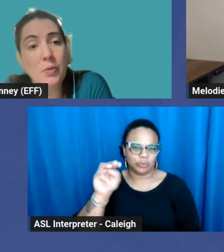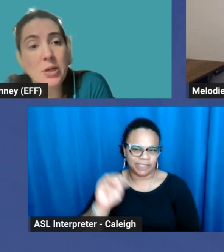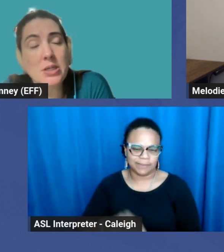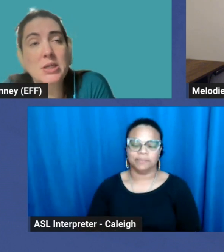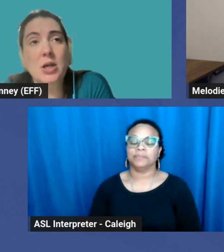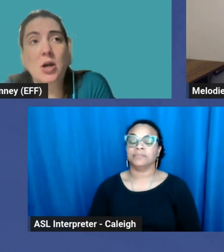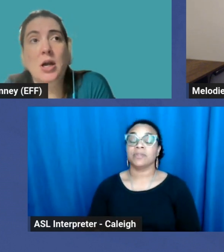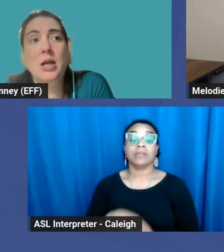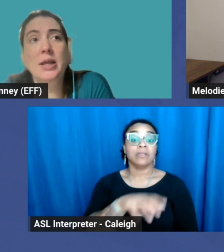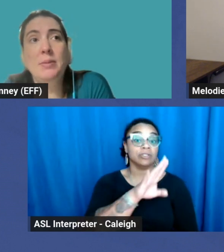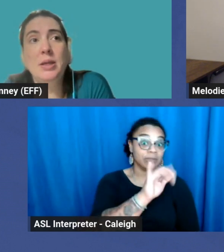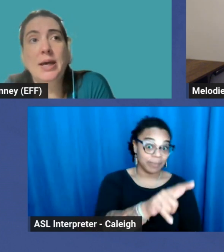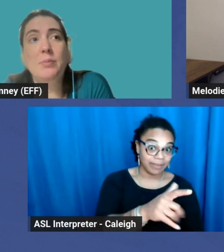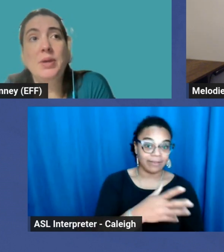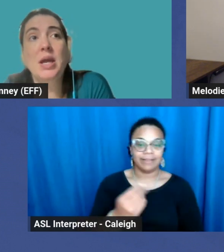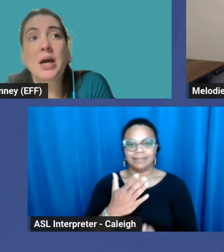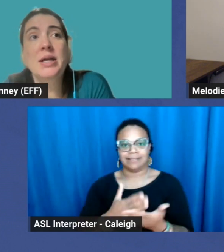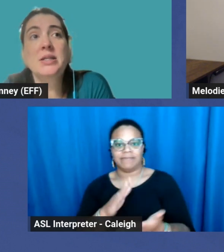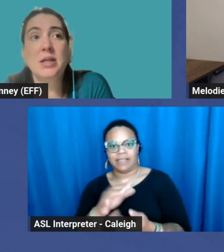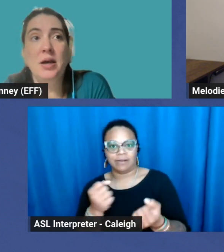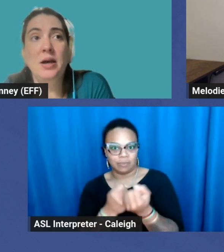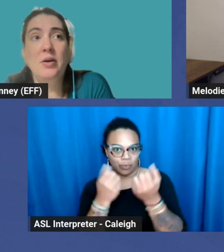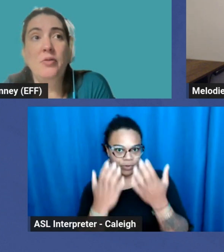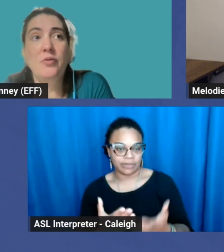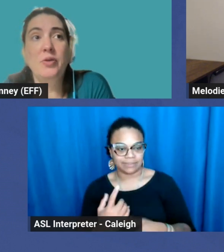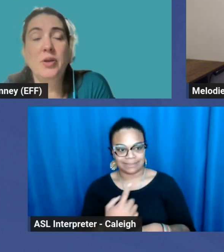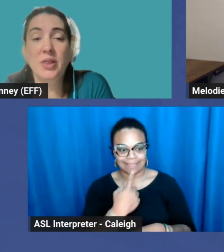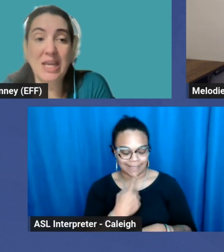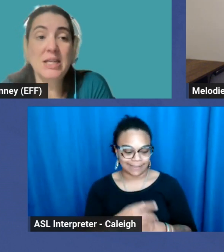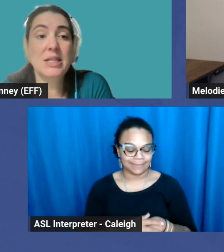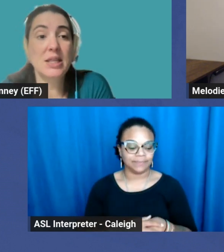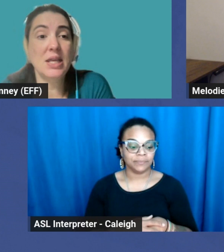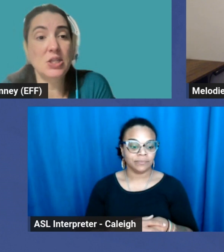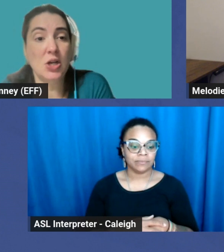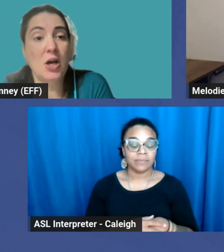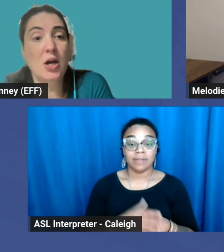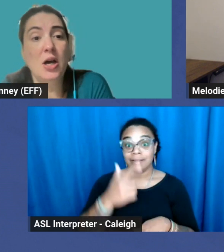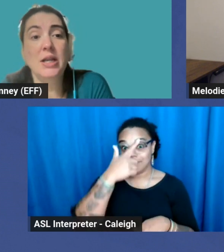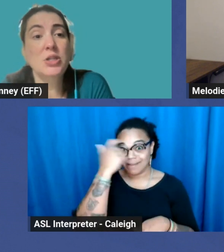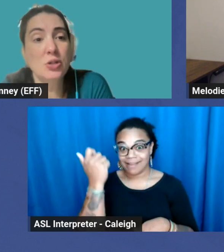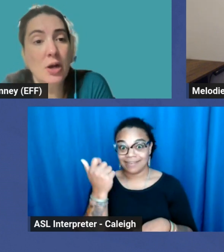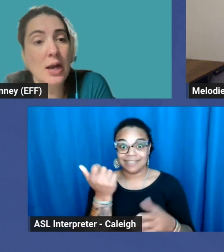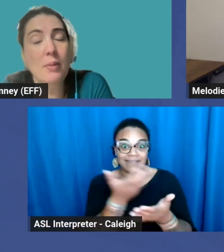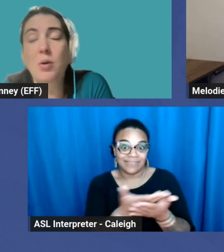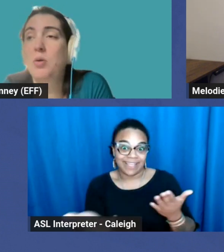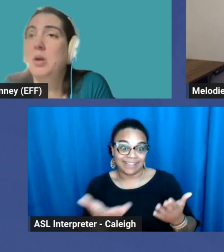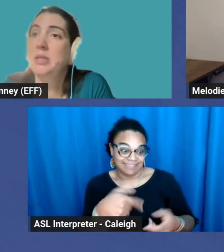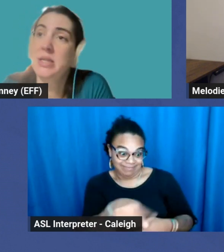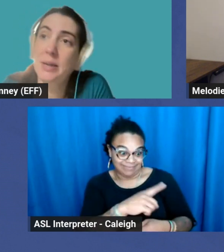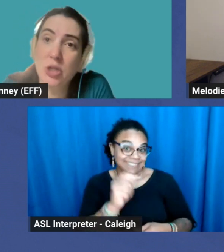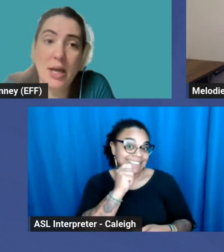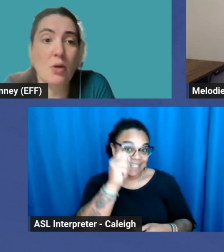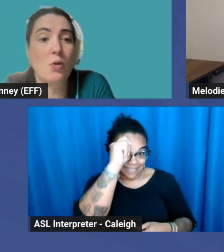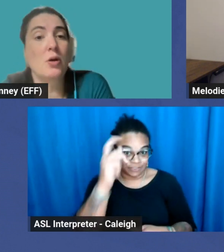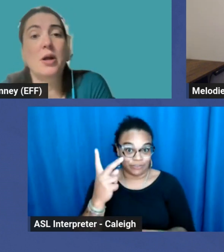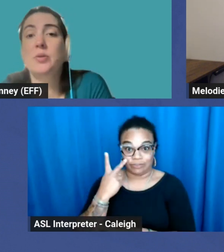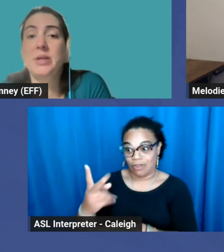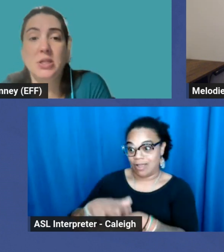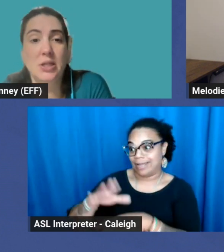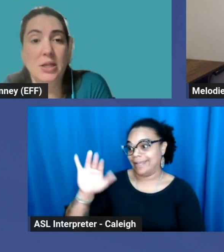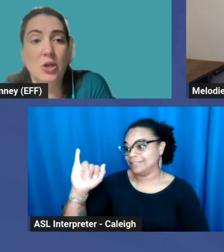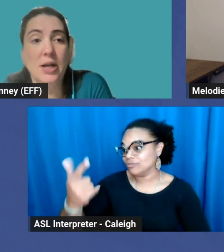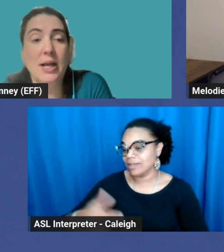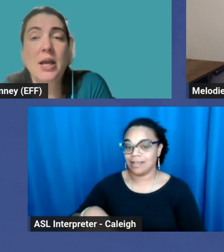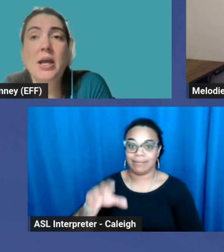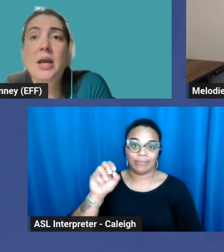the proponents are claiming that because of things that they saw on Instagram or on Snapchat or other